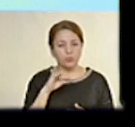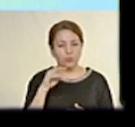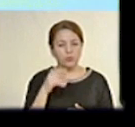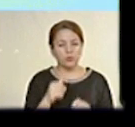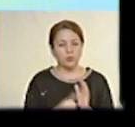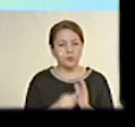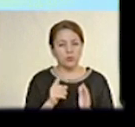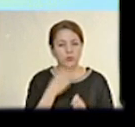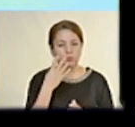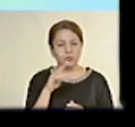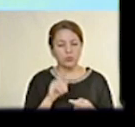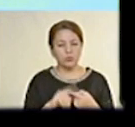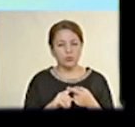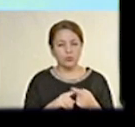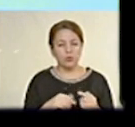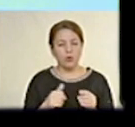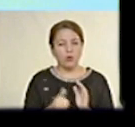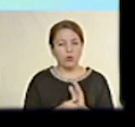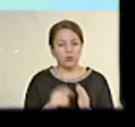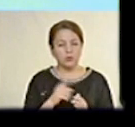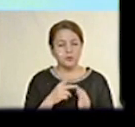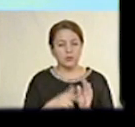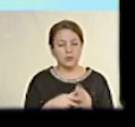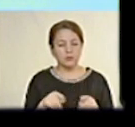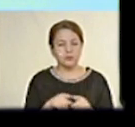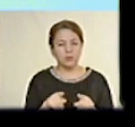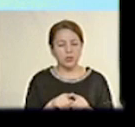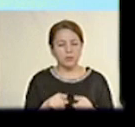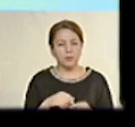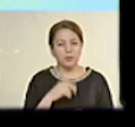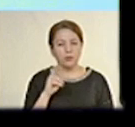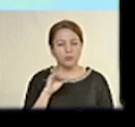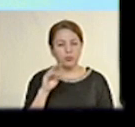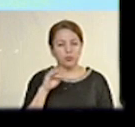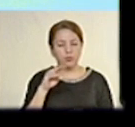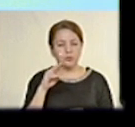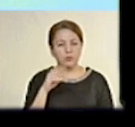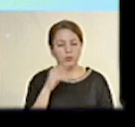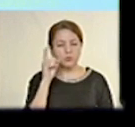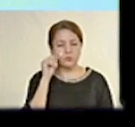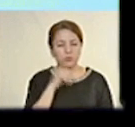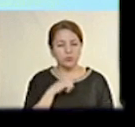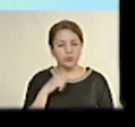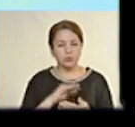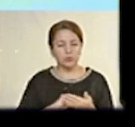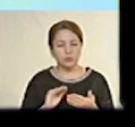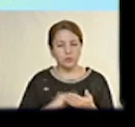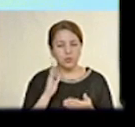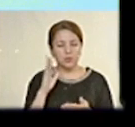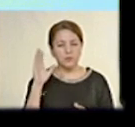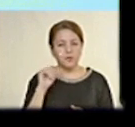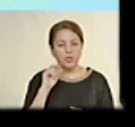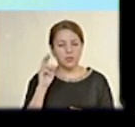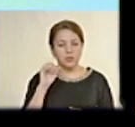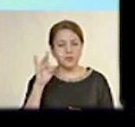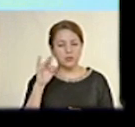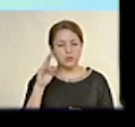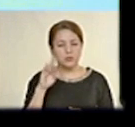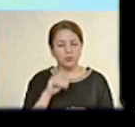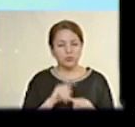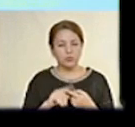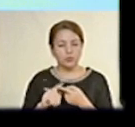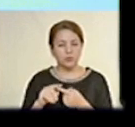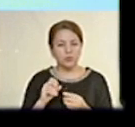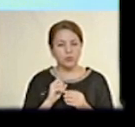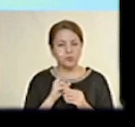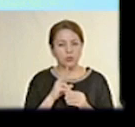4 qo'shilgan 6 dan 8. Bunda ham esa butun sonni o'zi yoziladi va kasr qismlarini qo'shayotganimizda